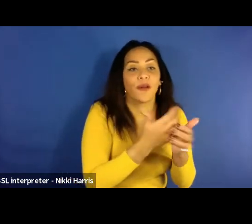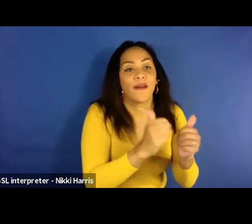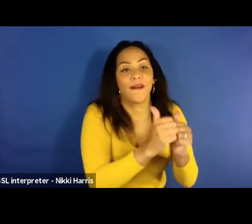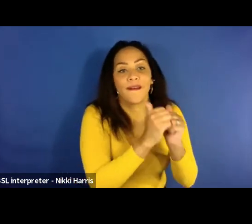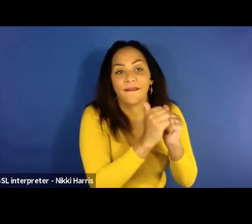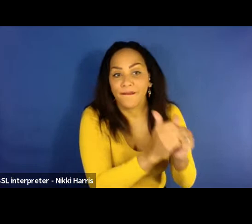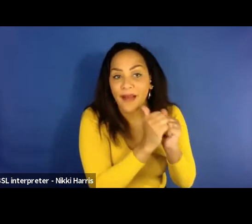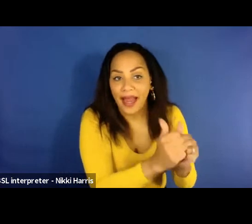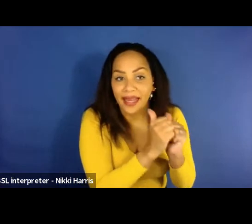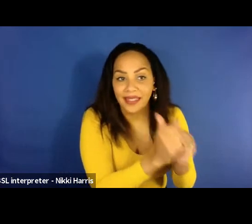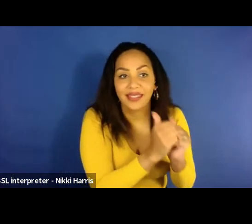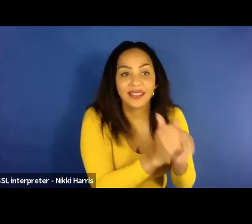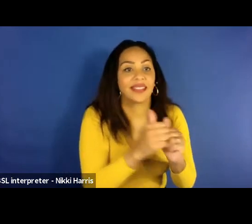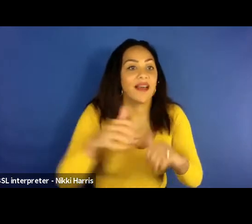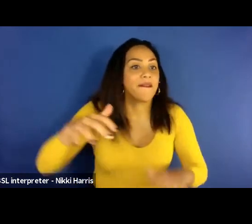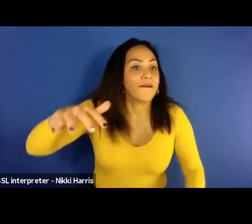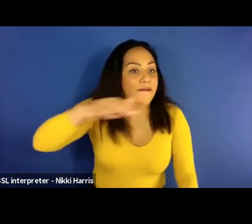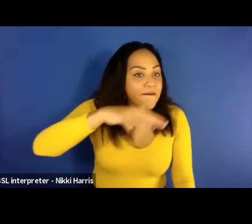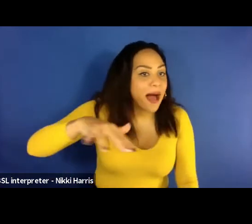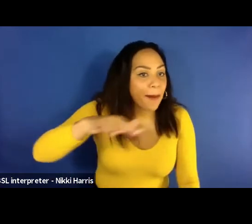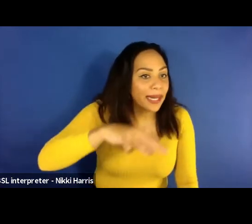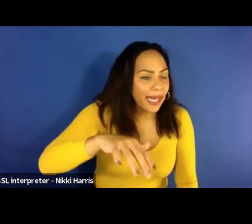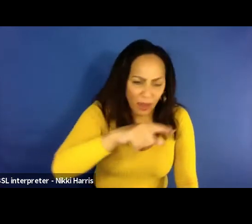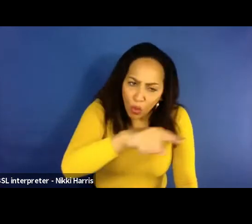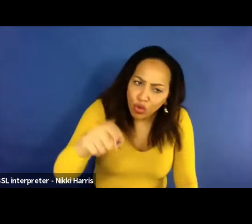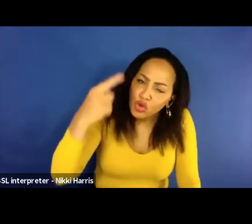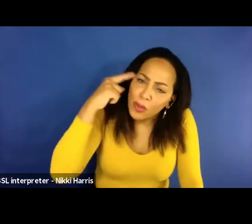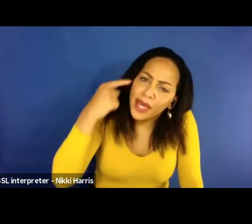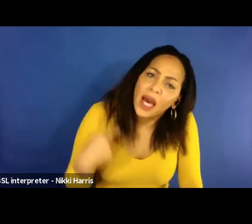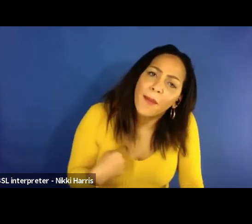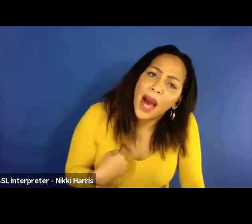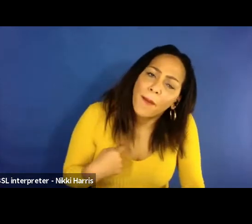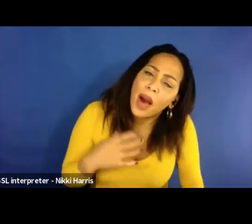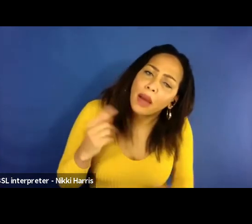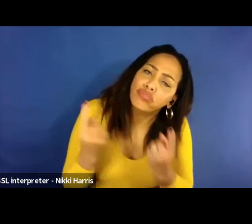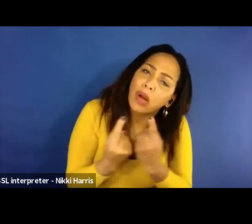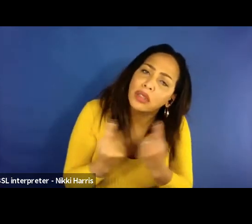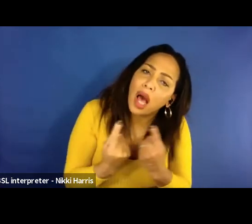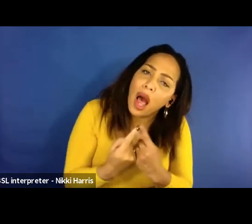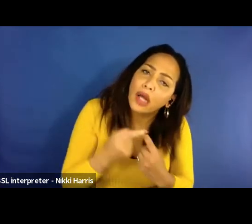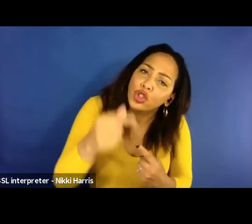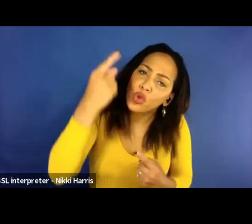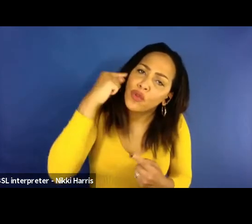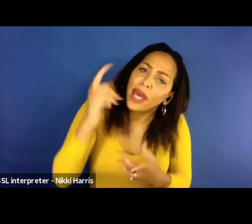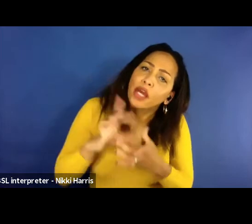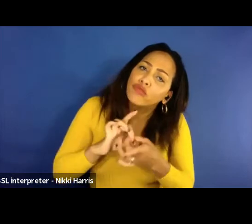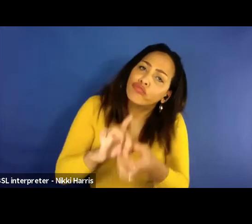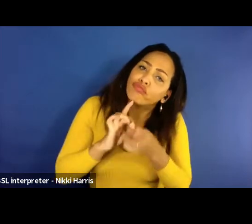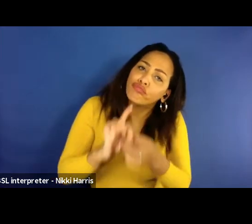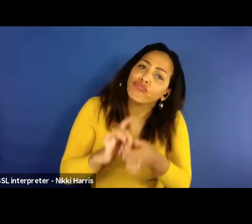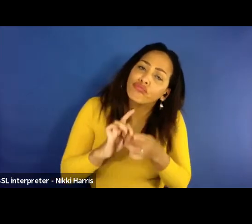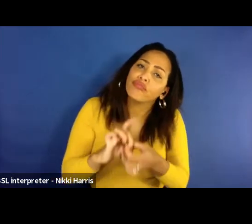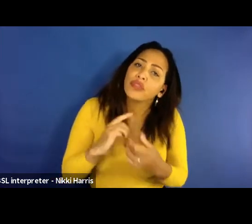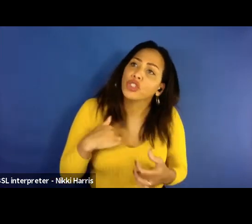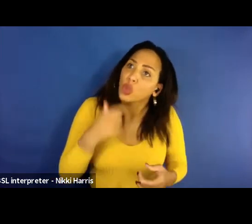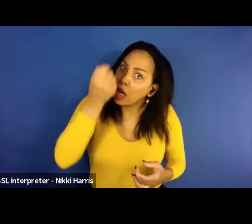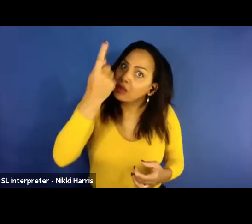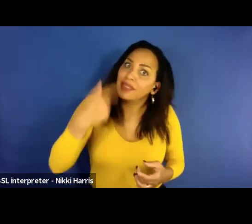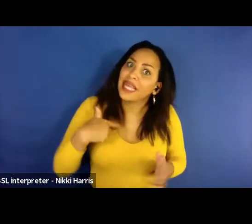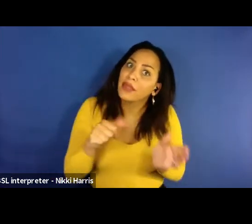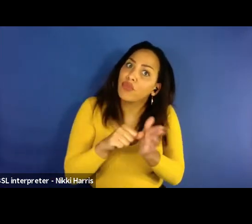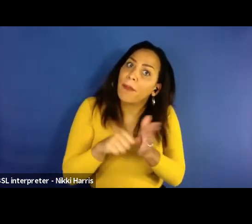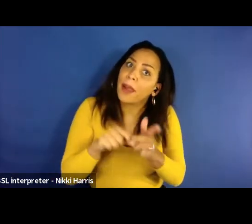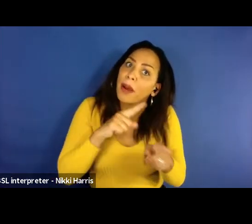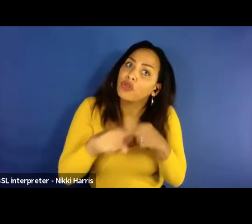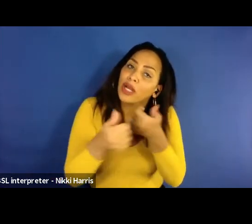out what they think about your product and whether they resonate with the problem you're trying to solve, and also the way in which you're trying